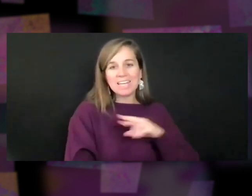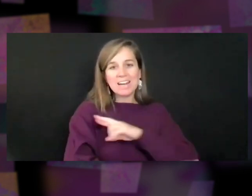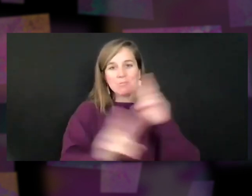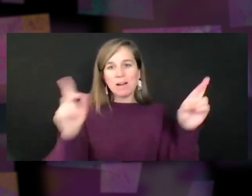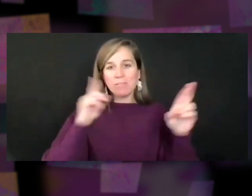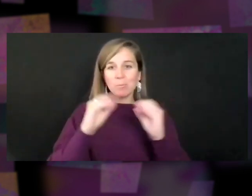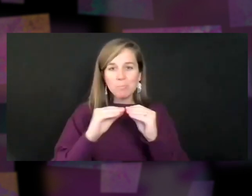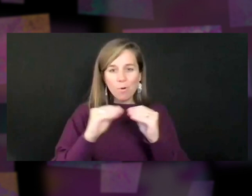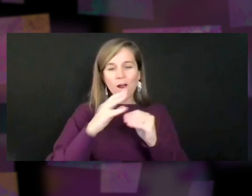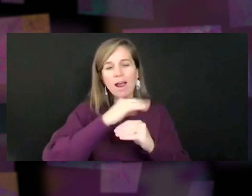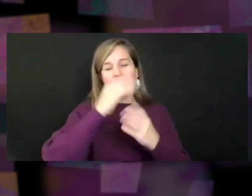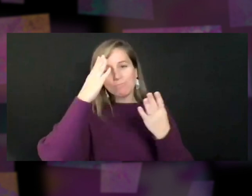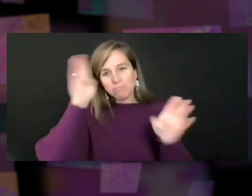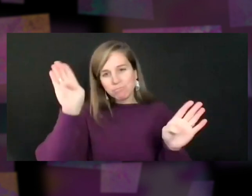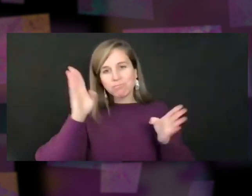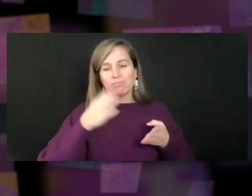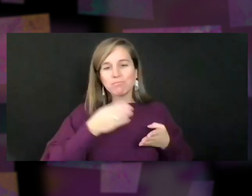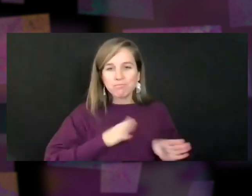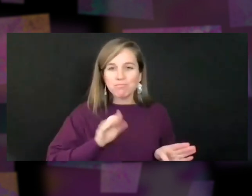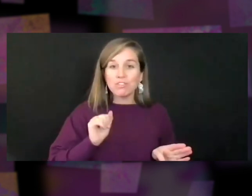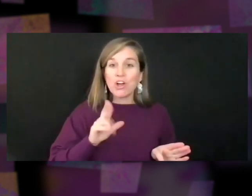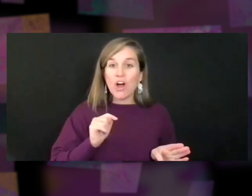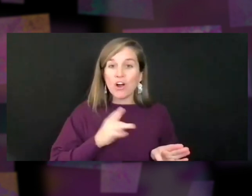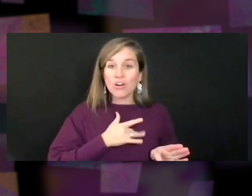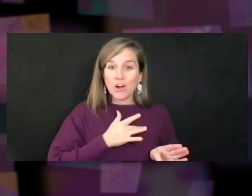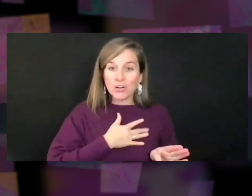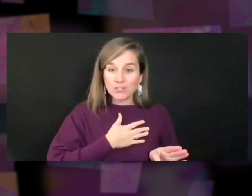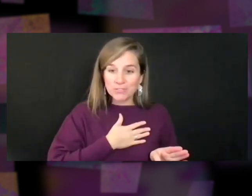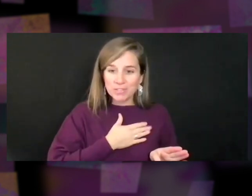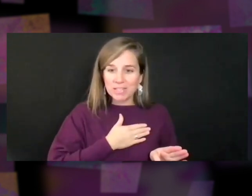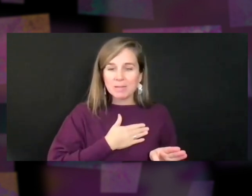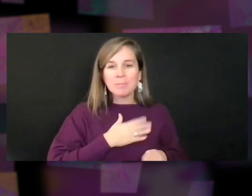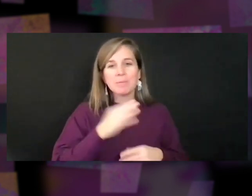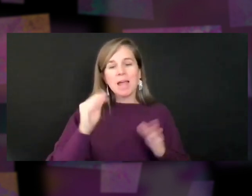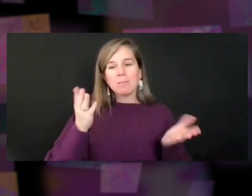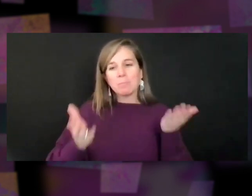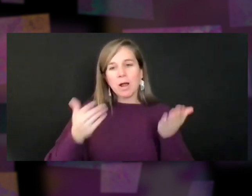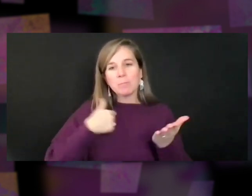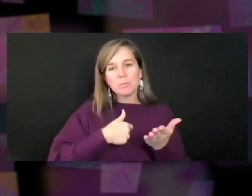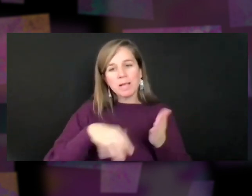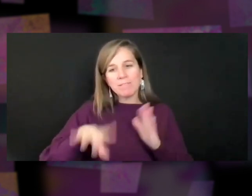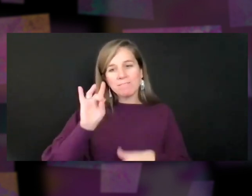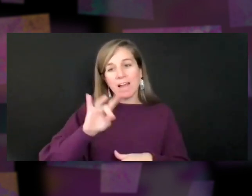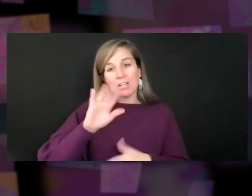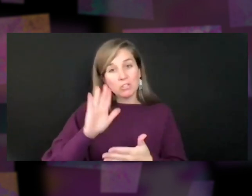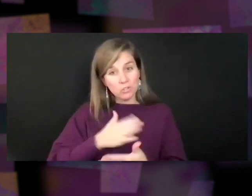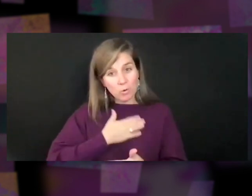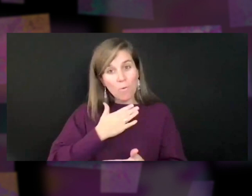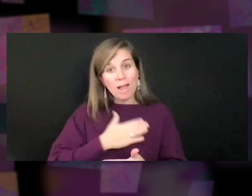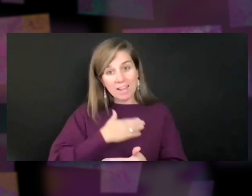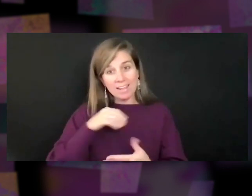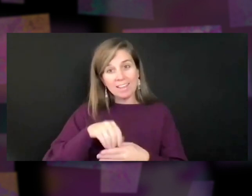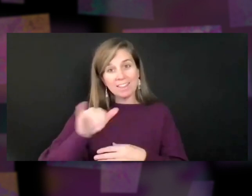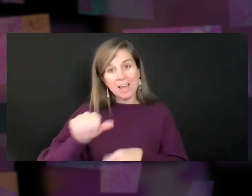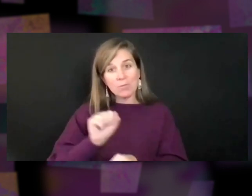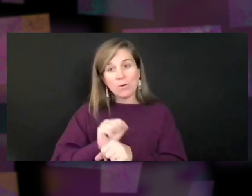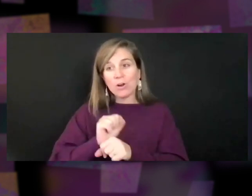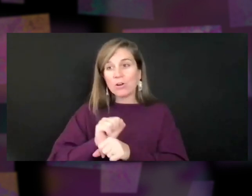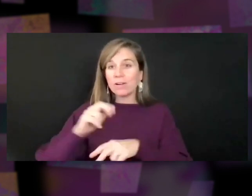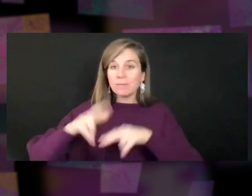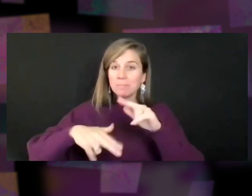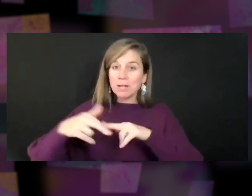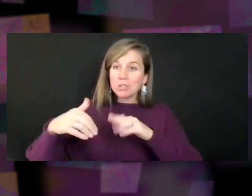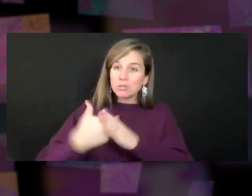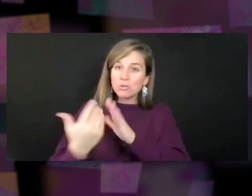grace and your art heart. Perhaps we can find joy in this work as we forge new bonds and ways of